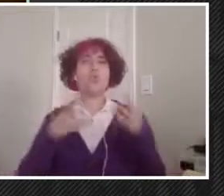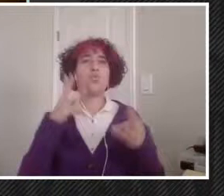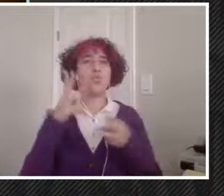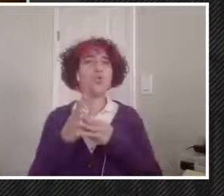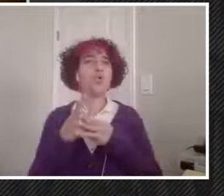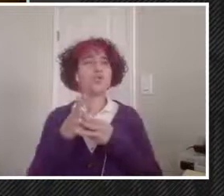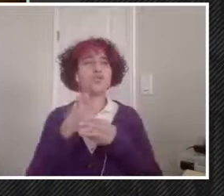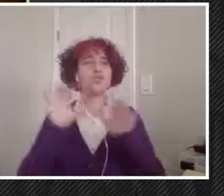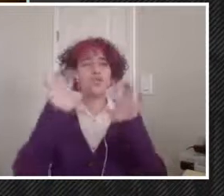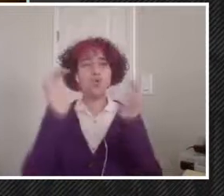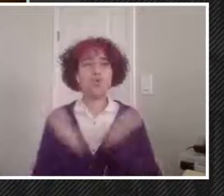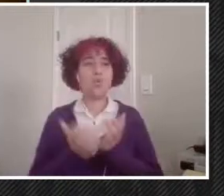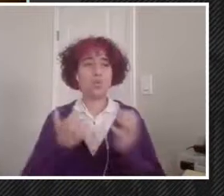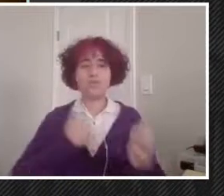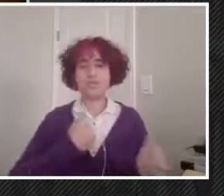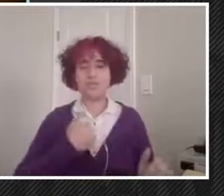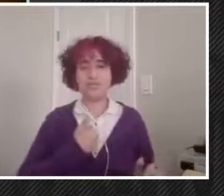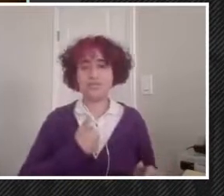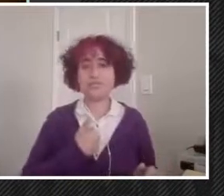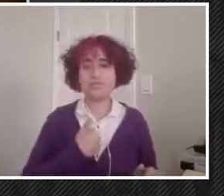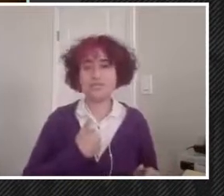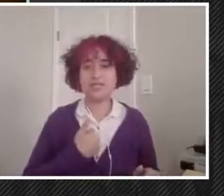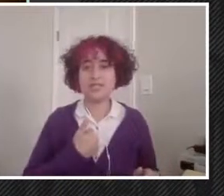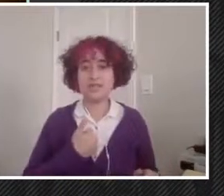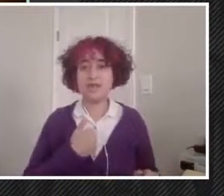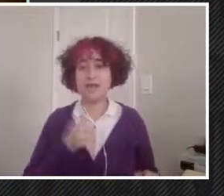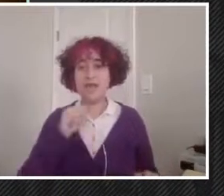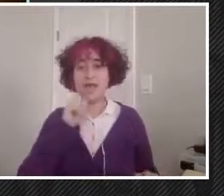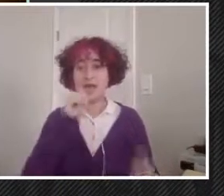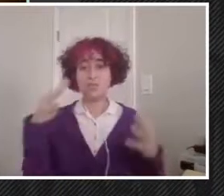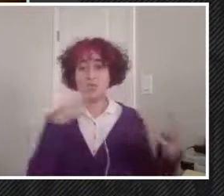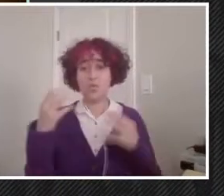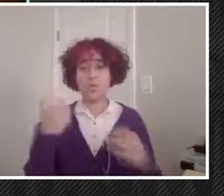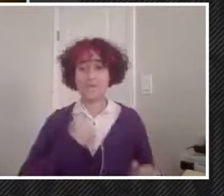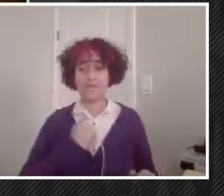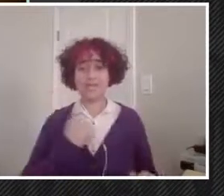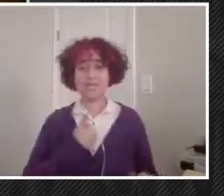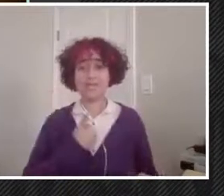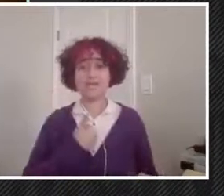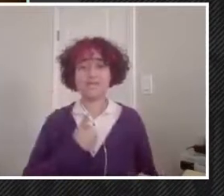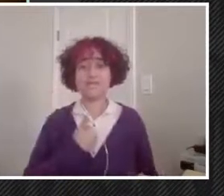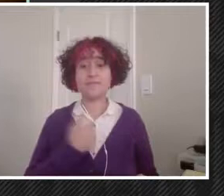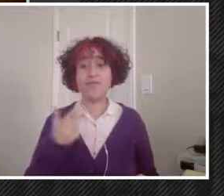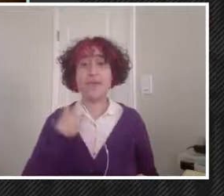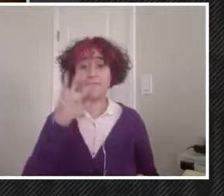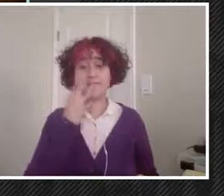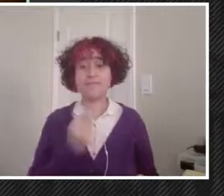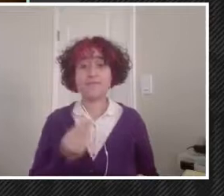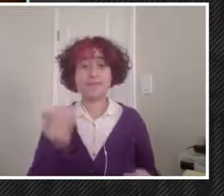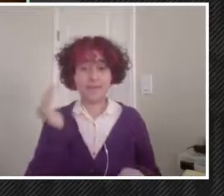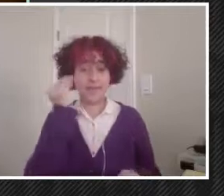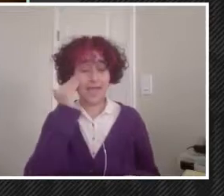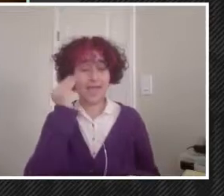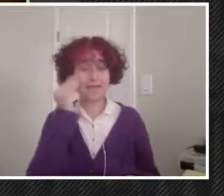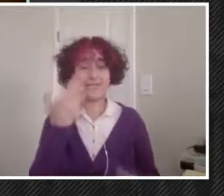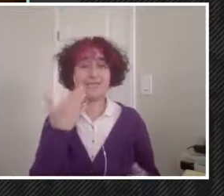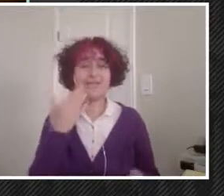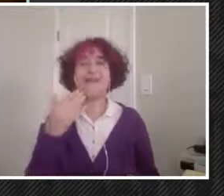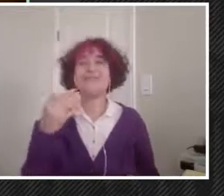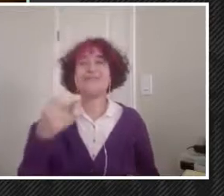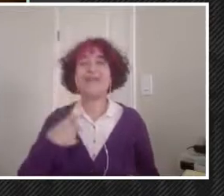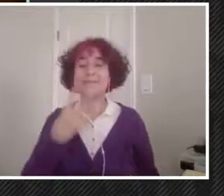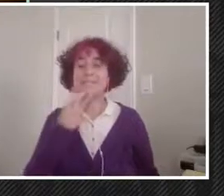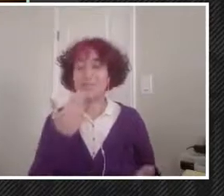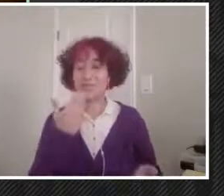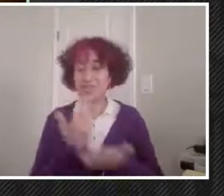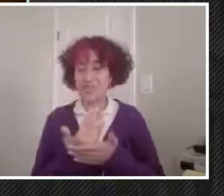world and at war with myself. I'm gonna sleep good at night because I'm gonna do what's in my heart for people. And I think that if we put